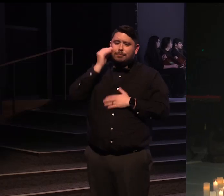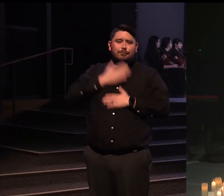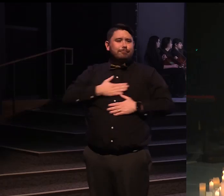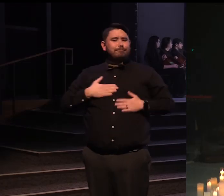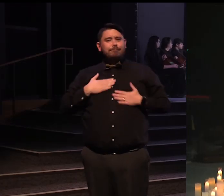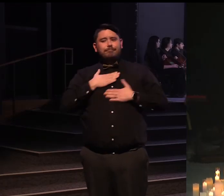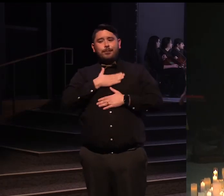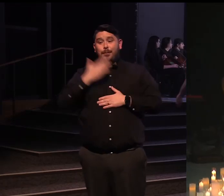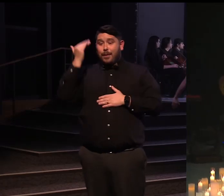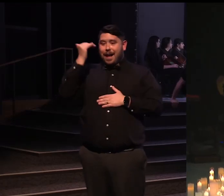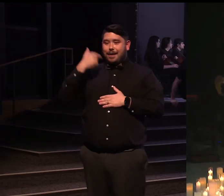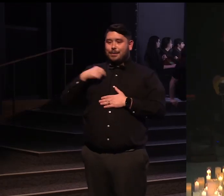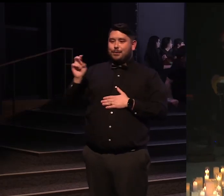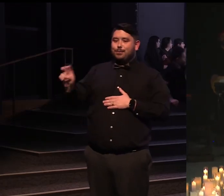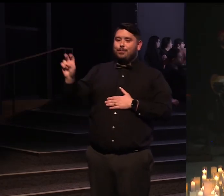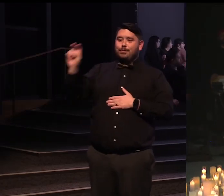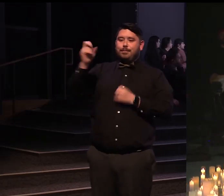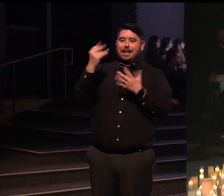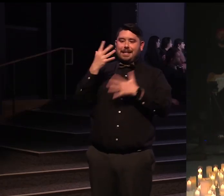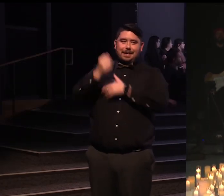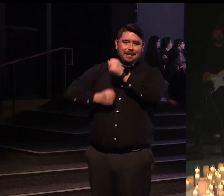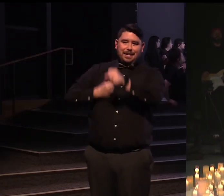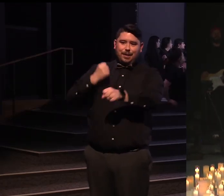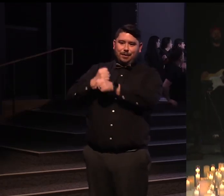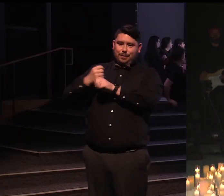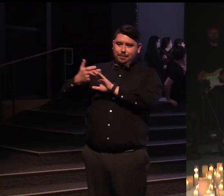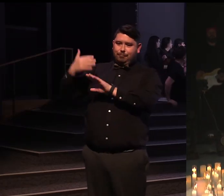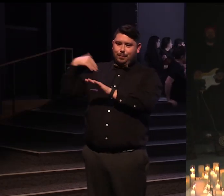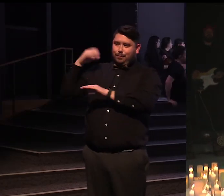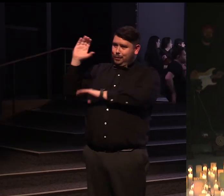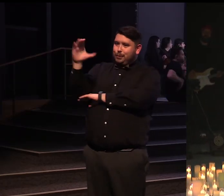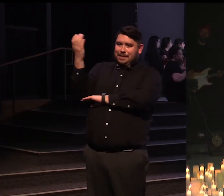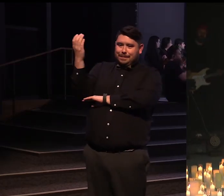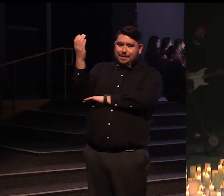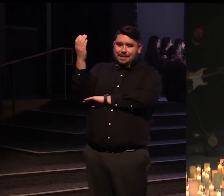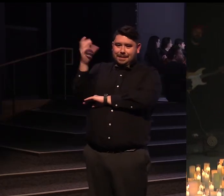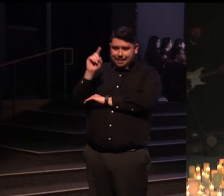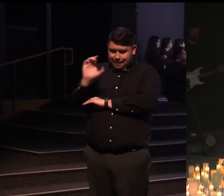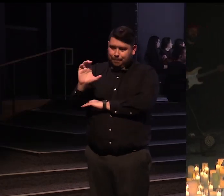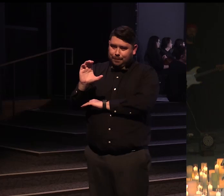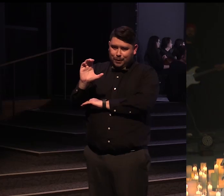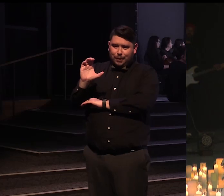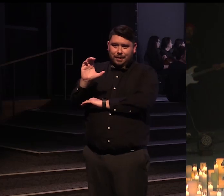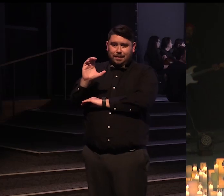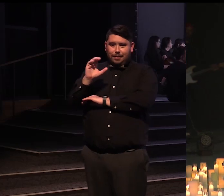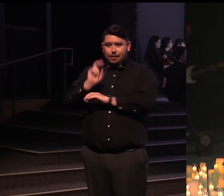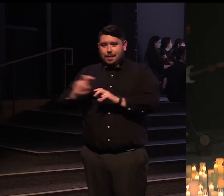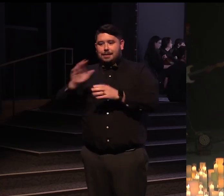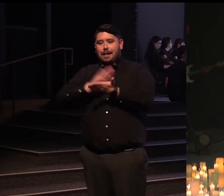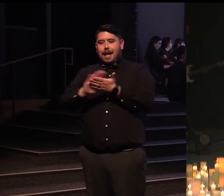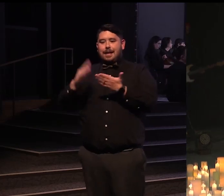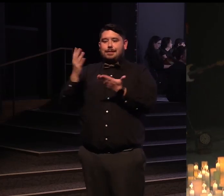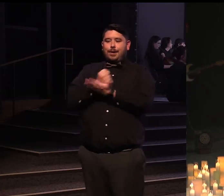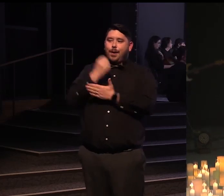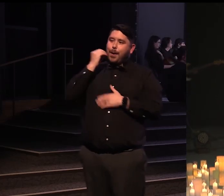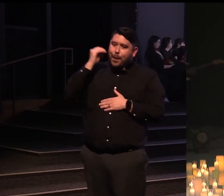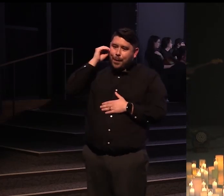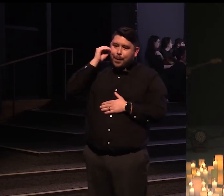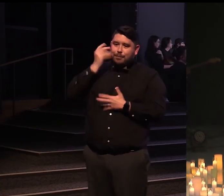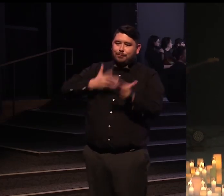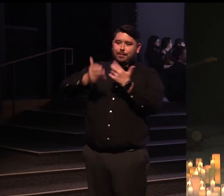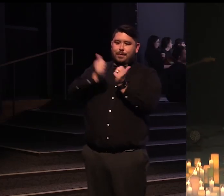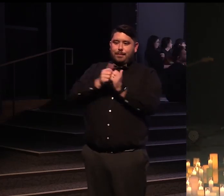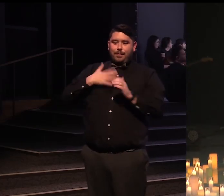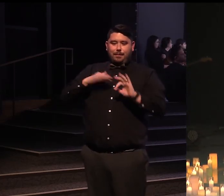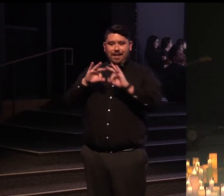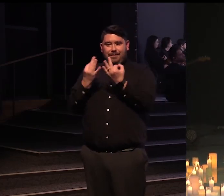tour many, many Christmases and many Decembers over the years. So it's been so great to be at home with my family. But I thought,